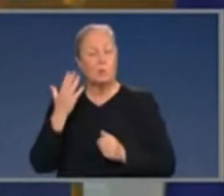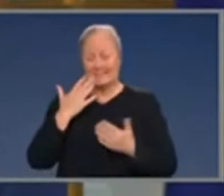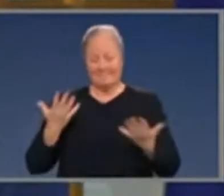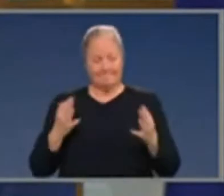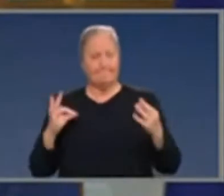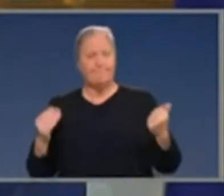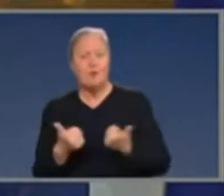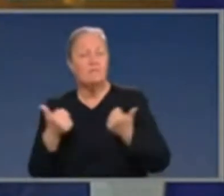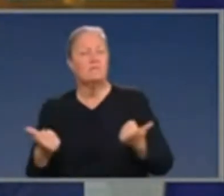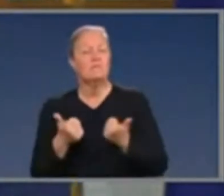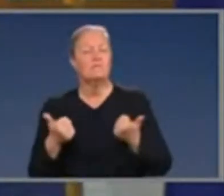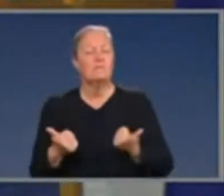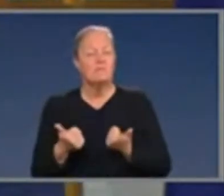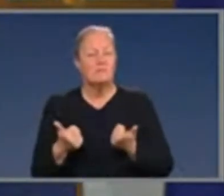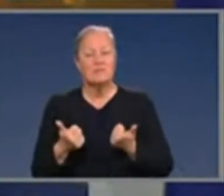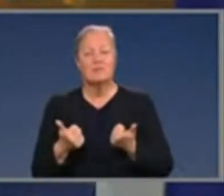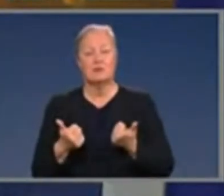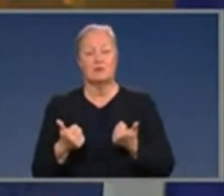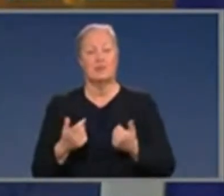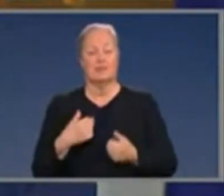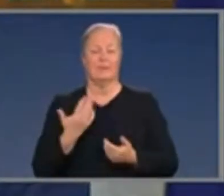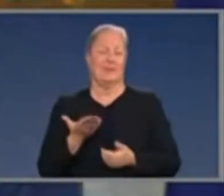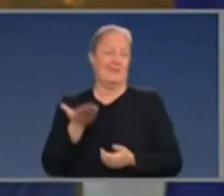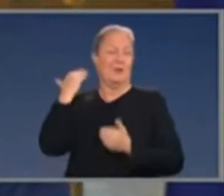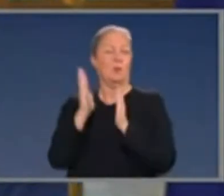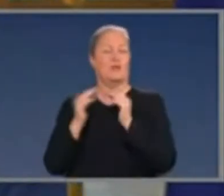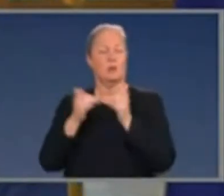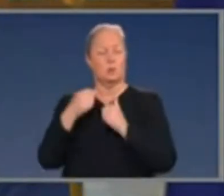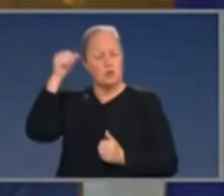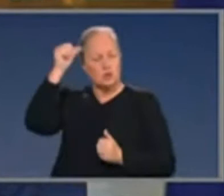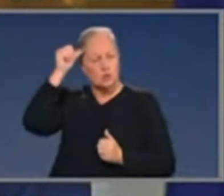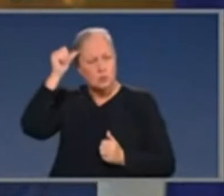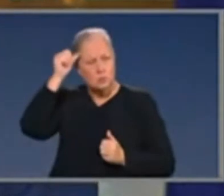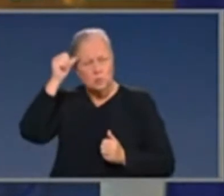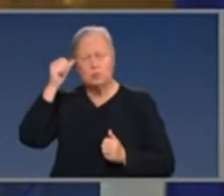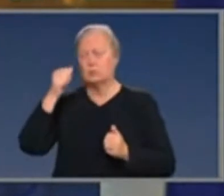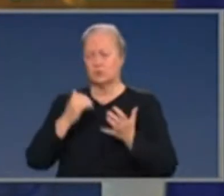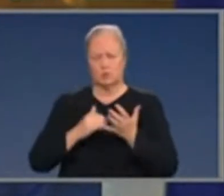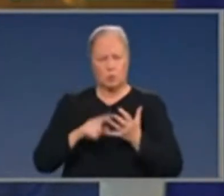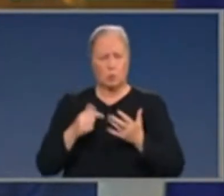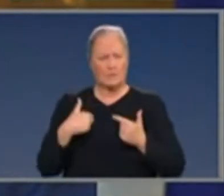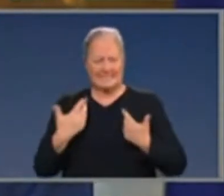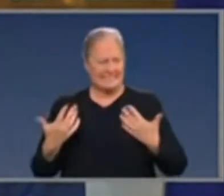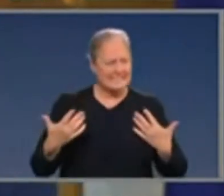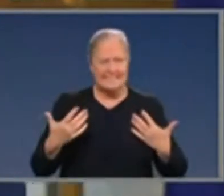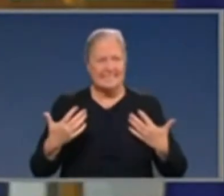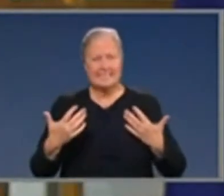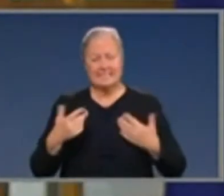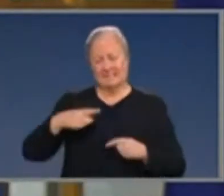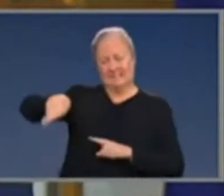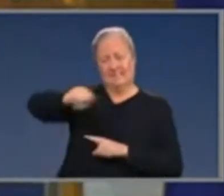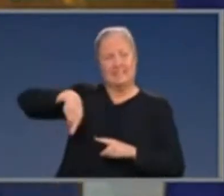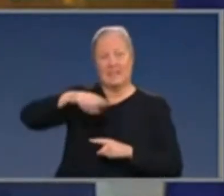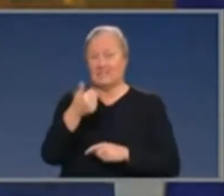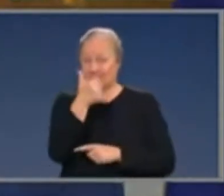care became widely known to us last weekend, we immediately moved to decant residents from that